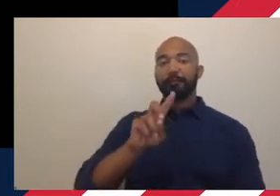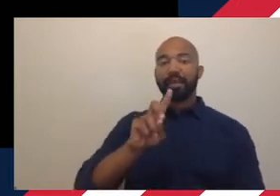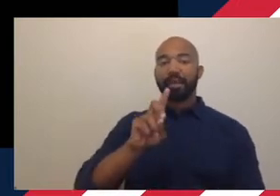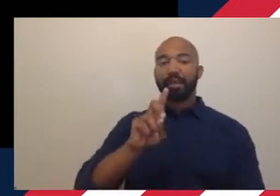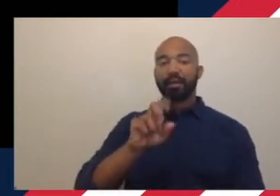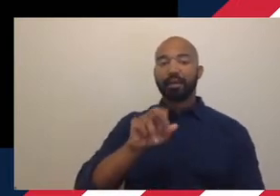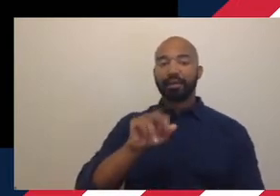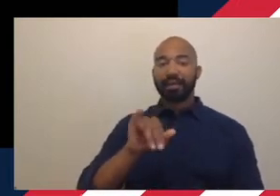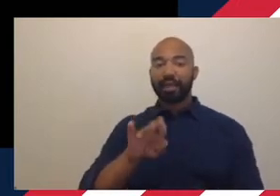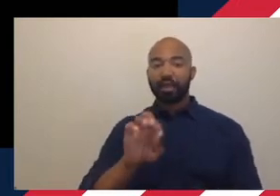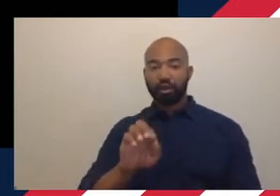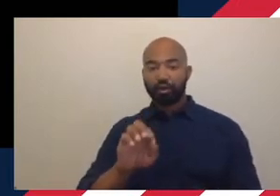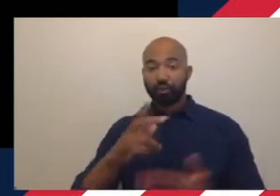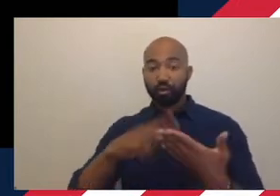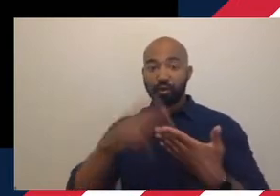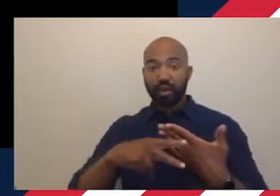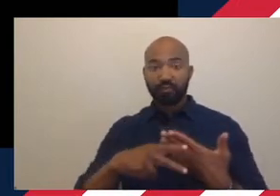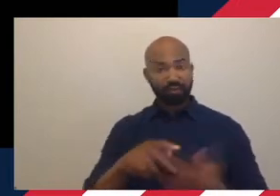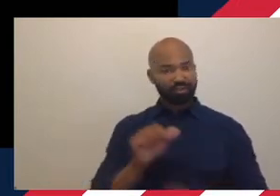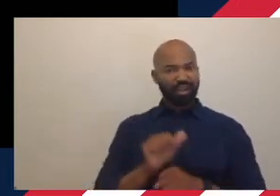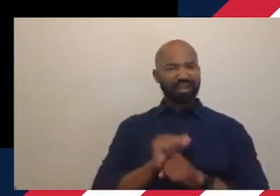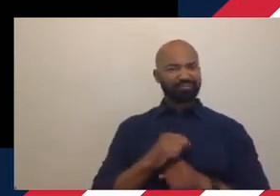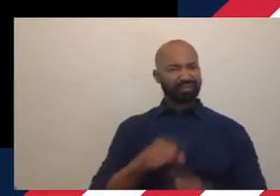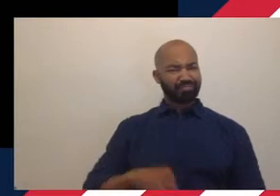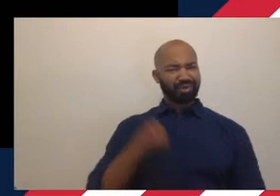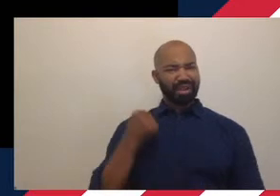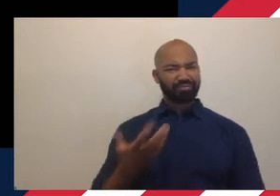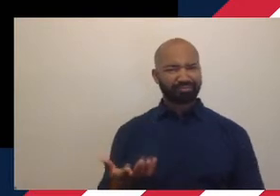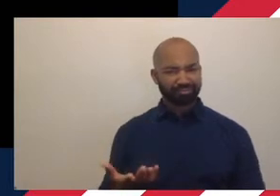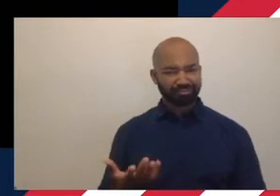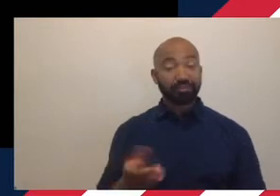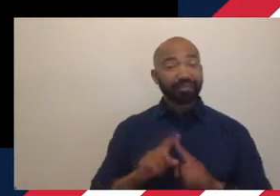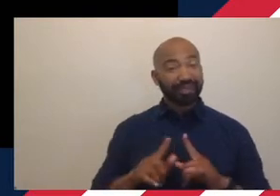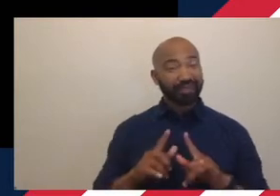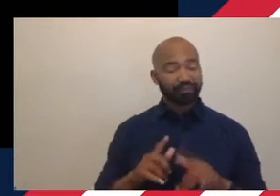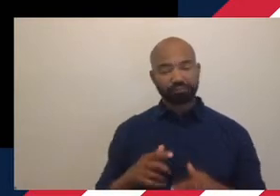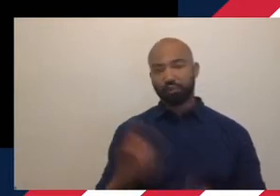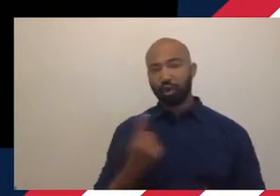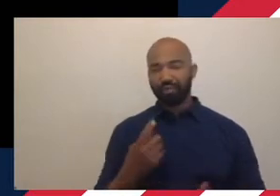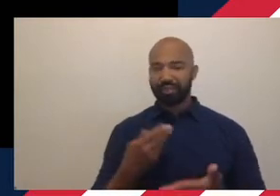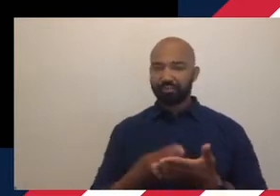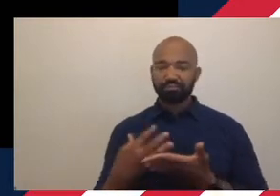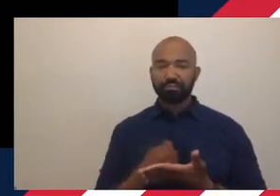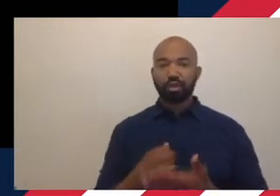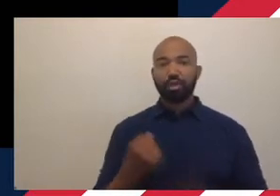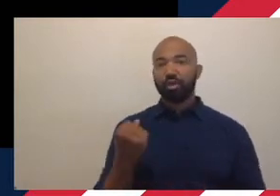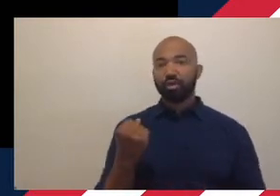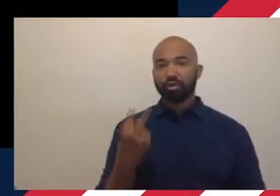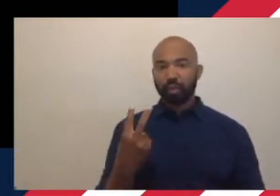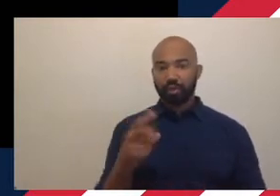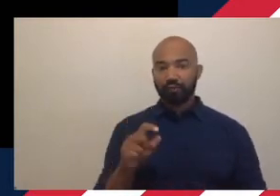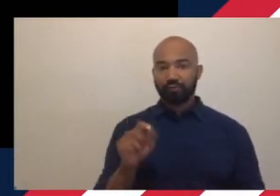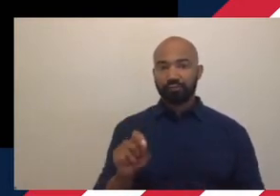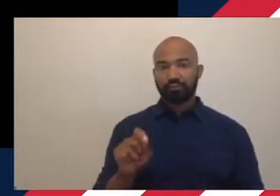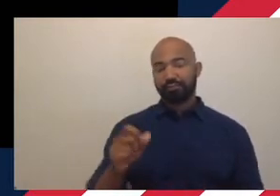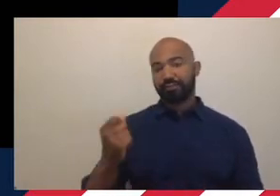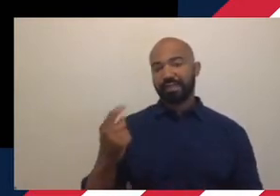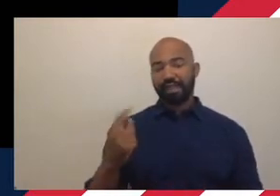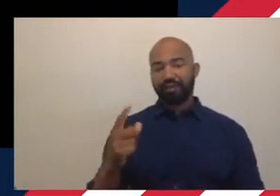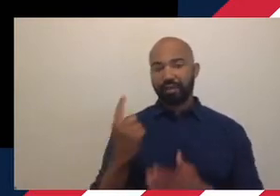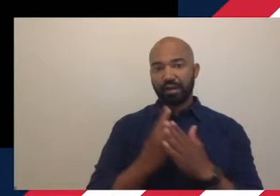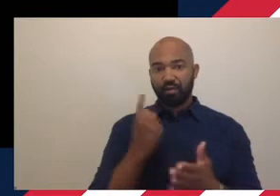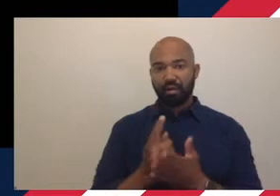of, but which I only make $12.11 an hour, far below what the